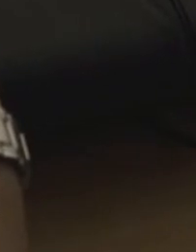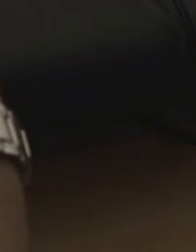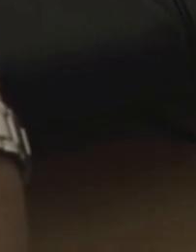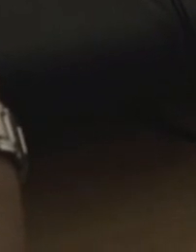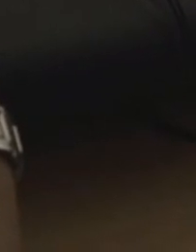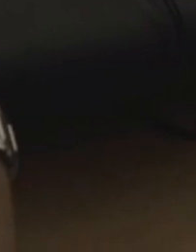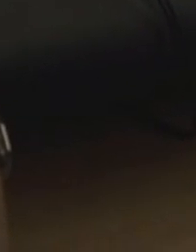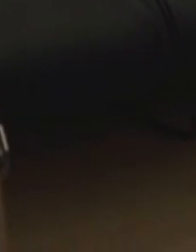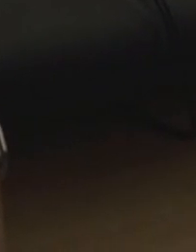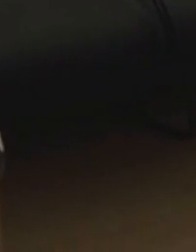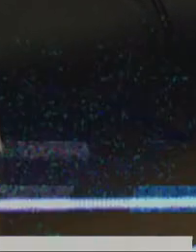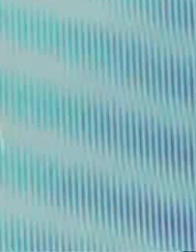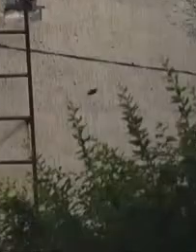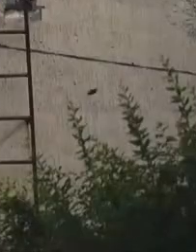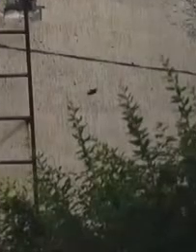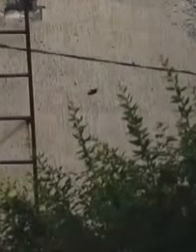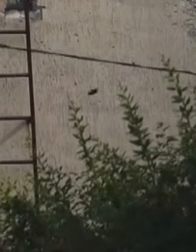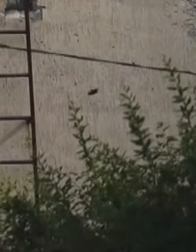foreign